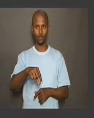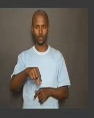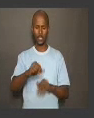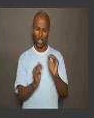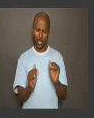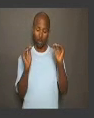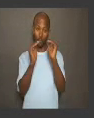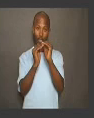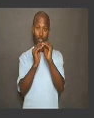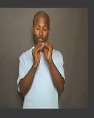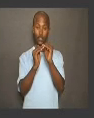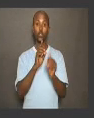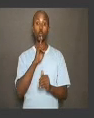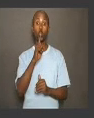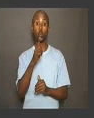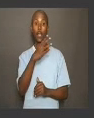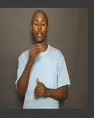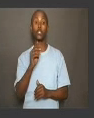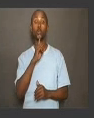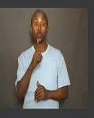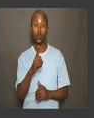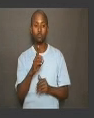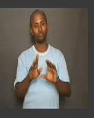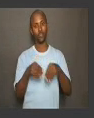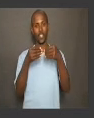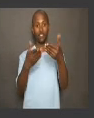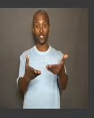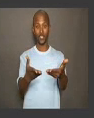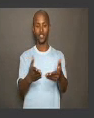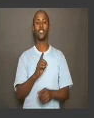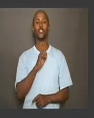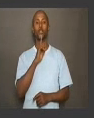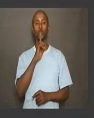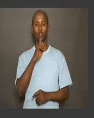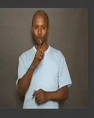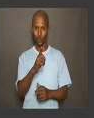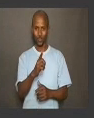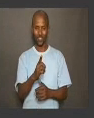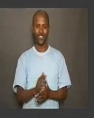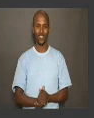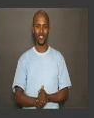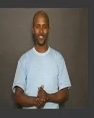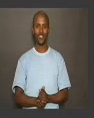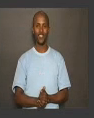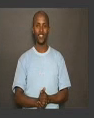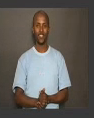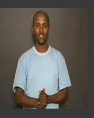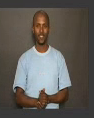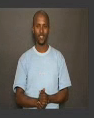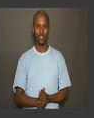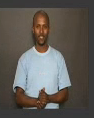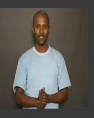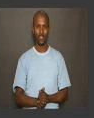is equivalent to true and true, which is equivalent to true.